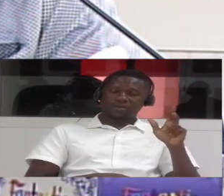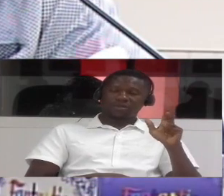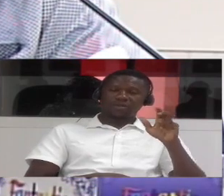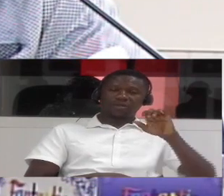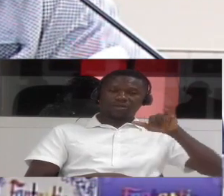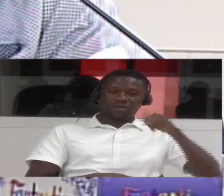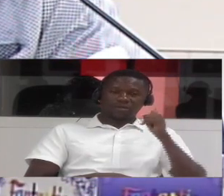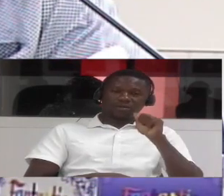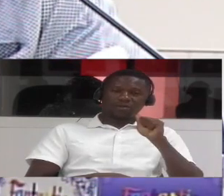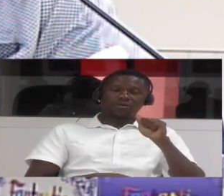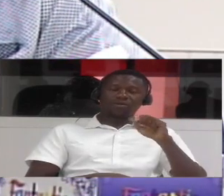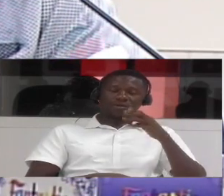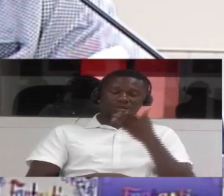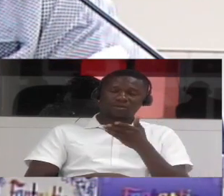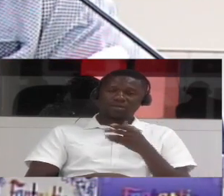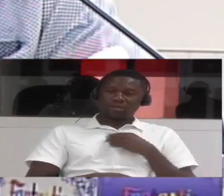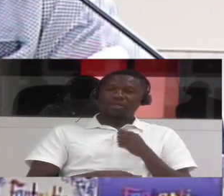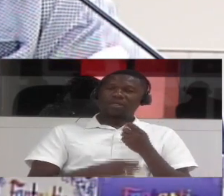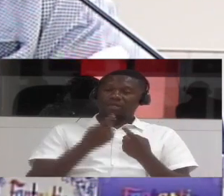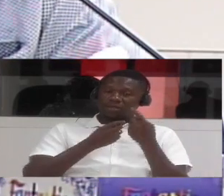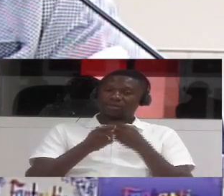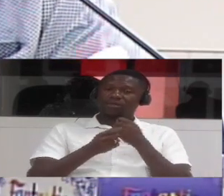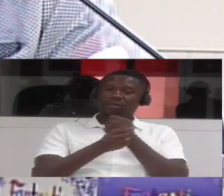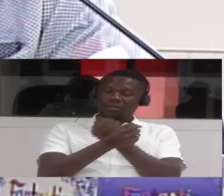connection with